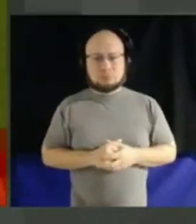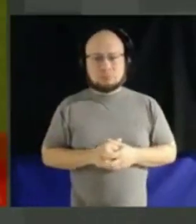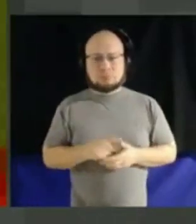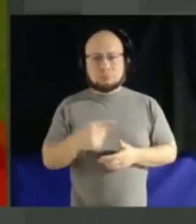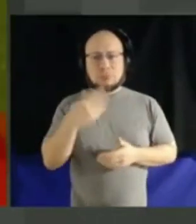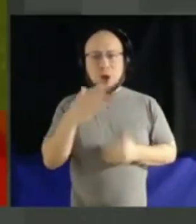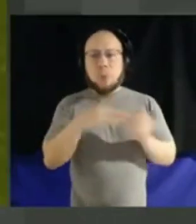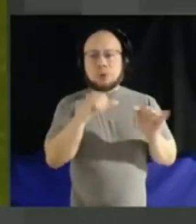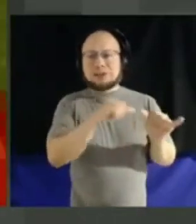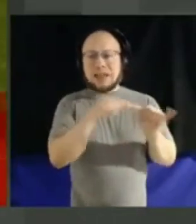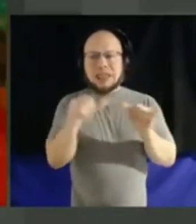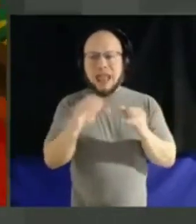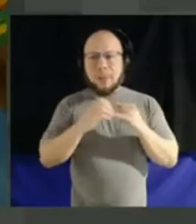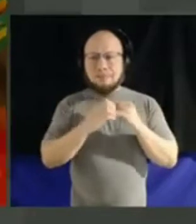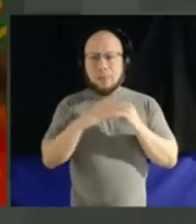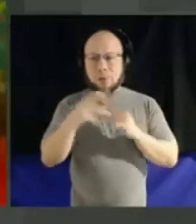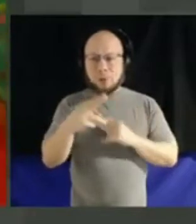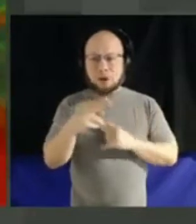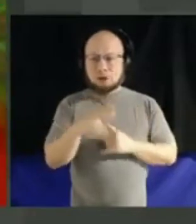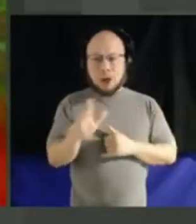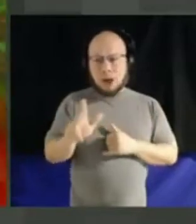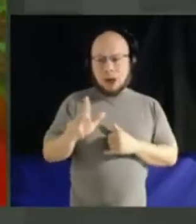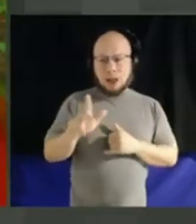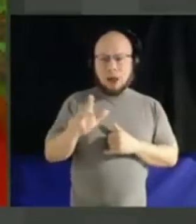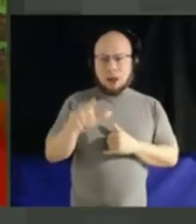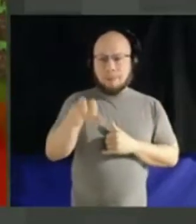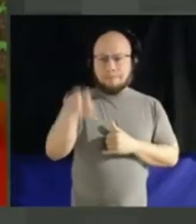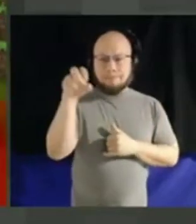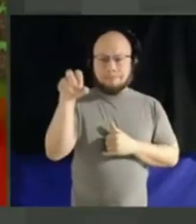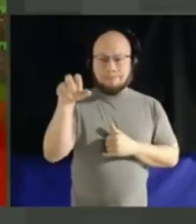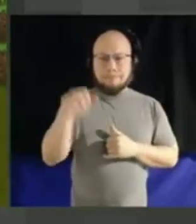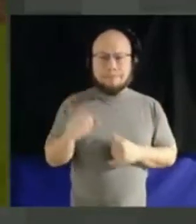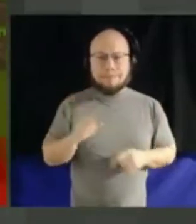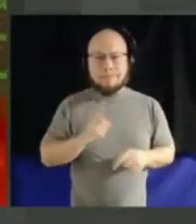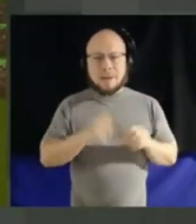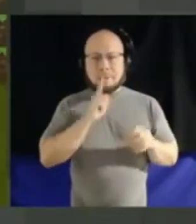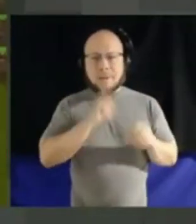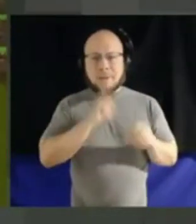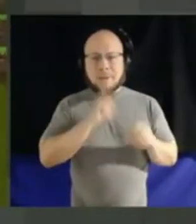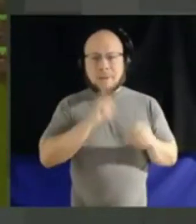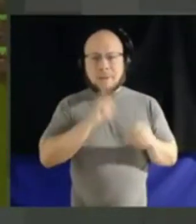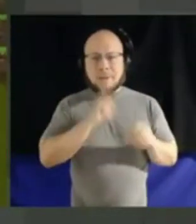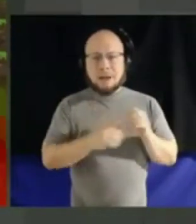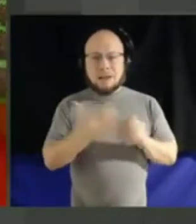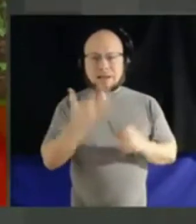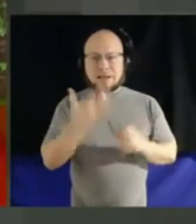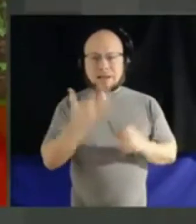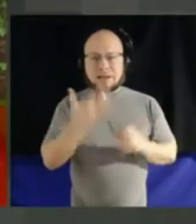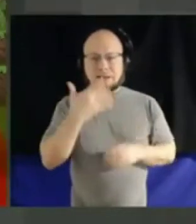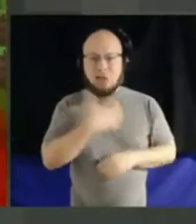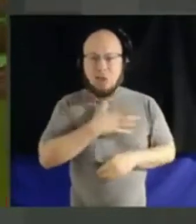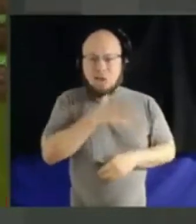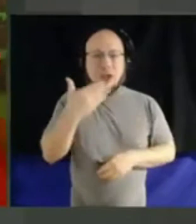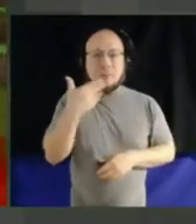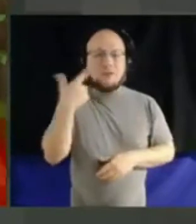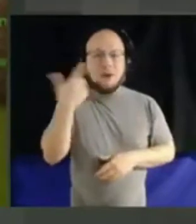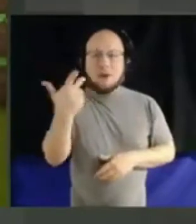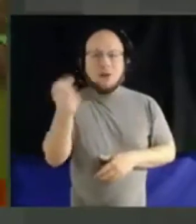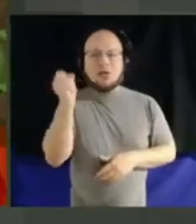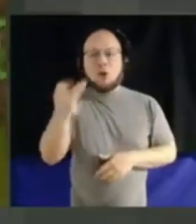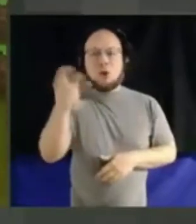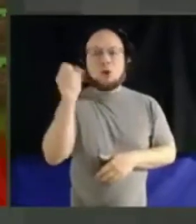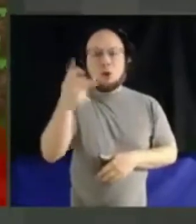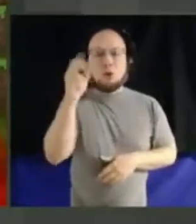right click on them. But I think tomatoes taste disgusting, so I thought it was better.